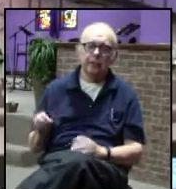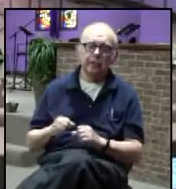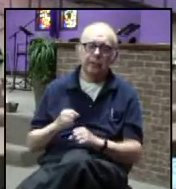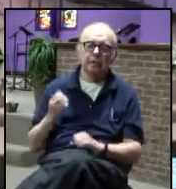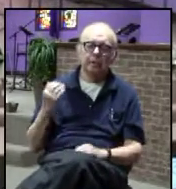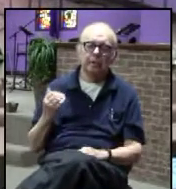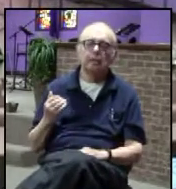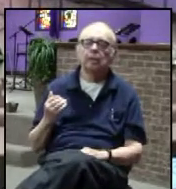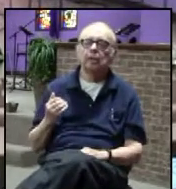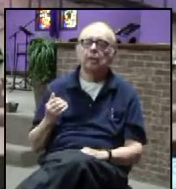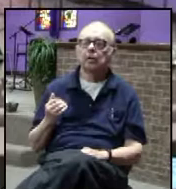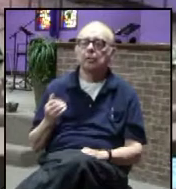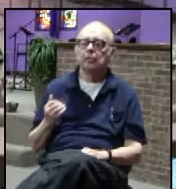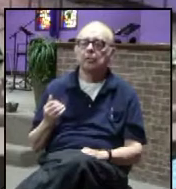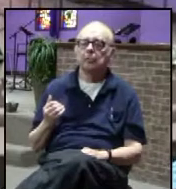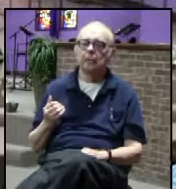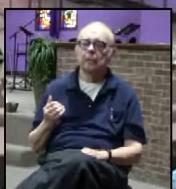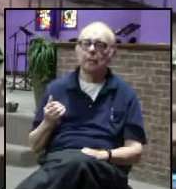Let's see.